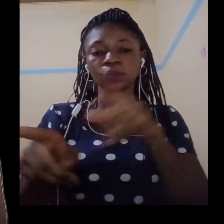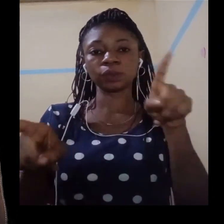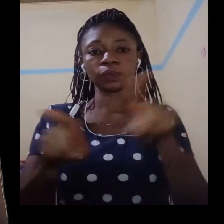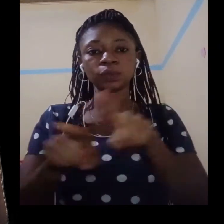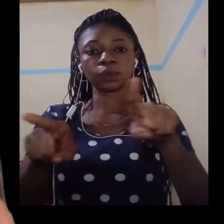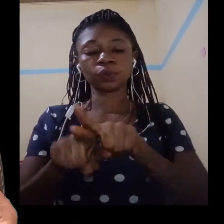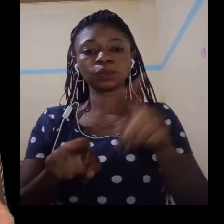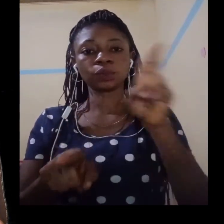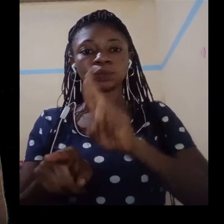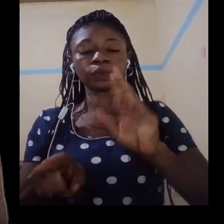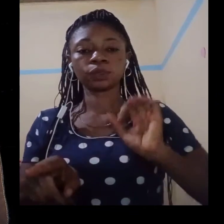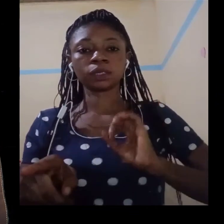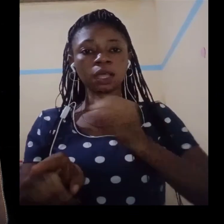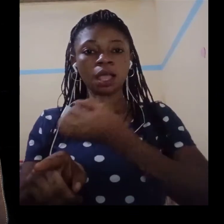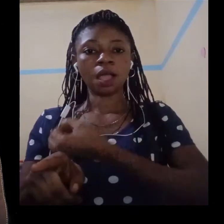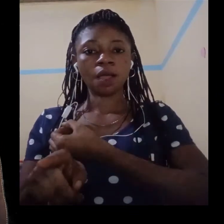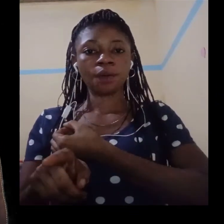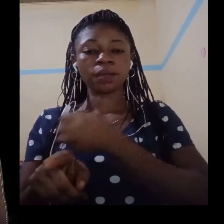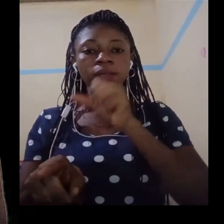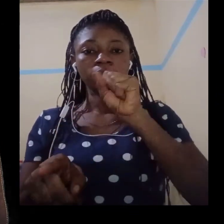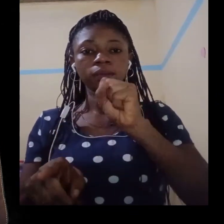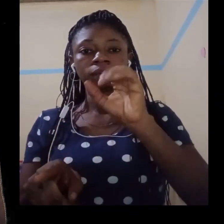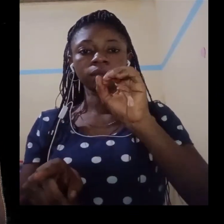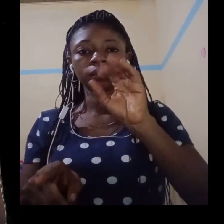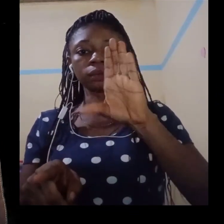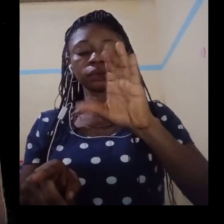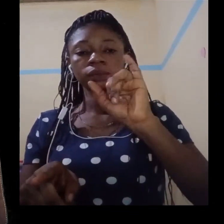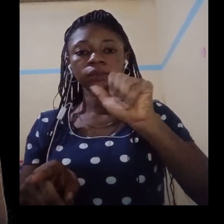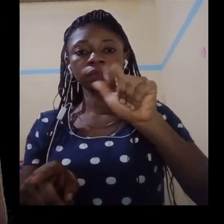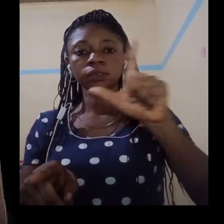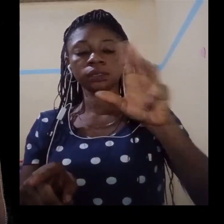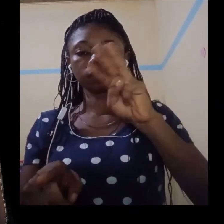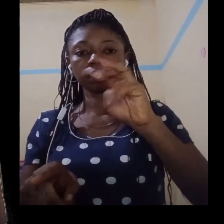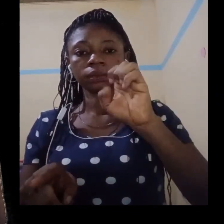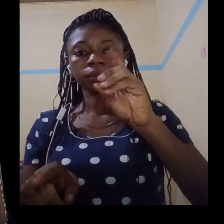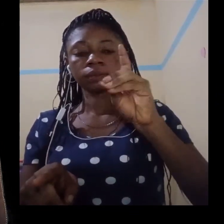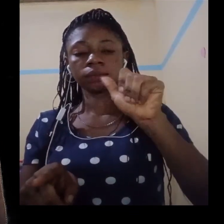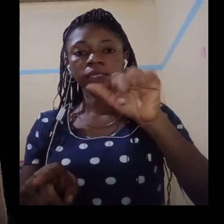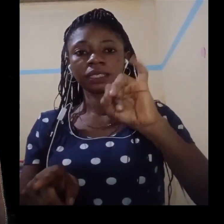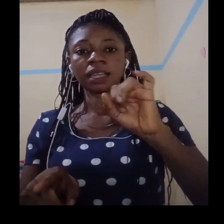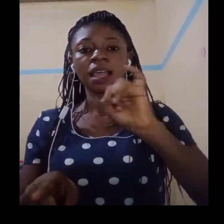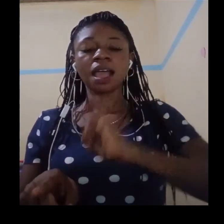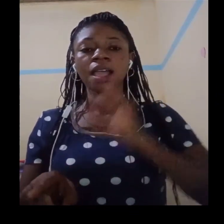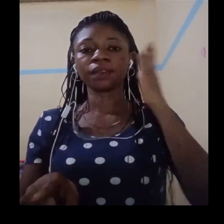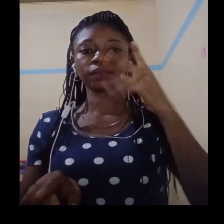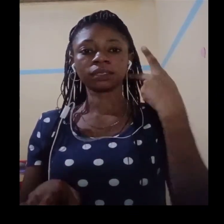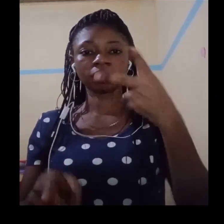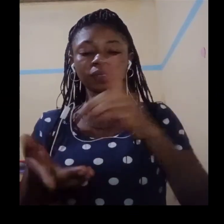this particular video. I will see you next week. Bye bye.